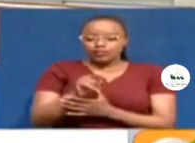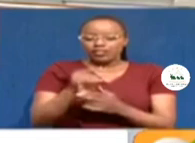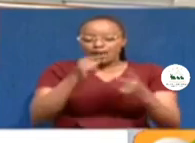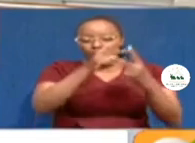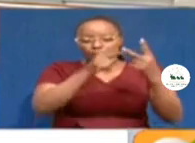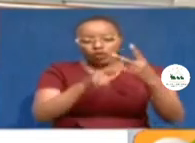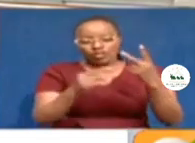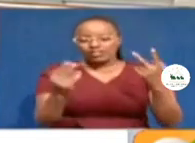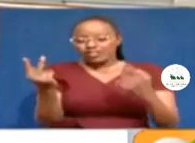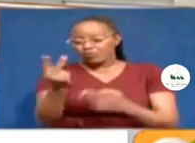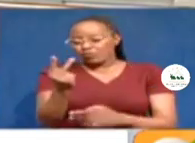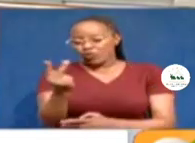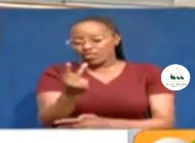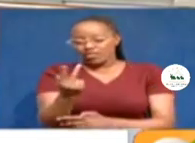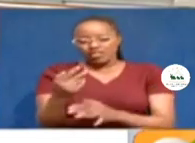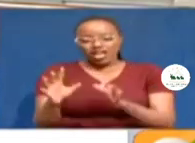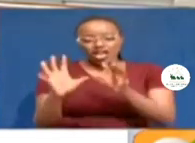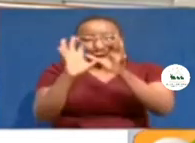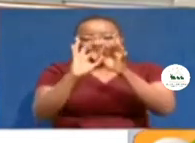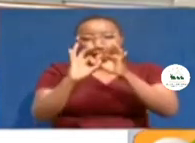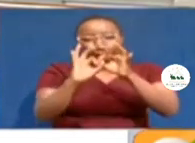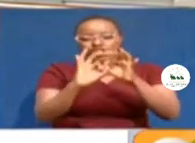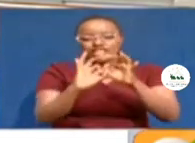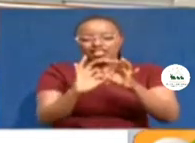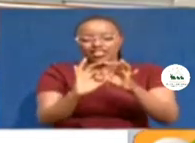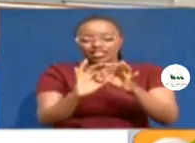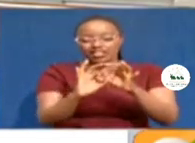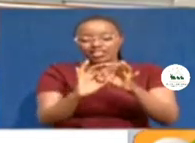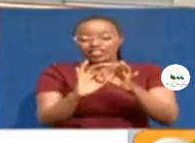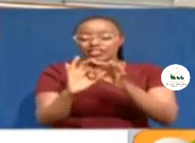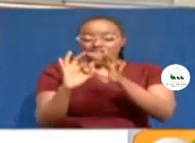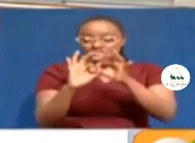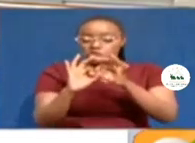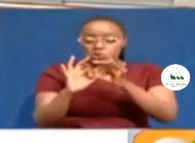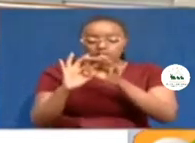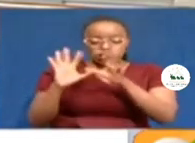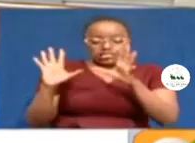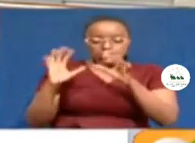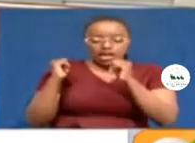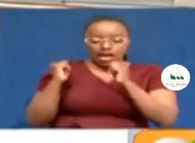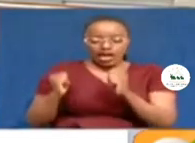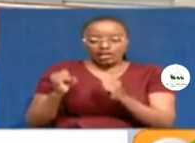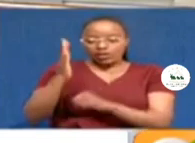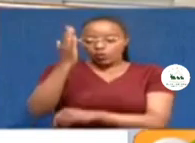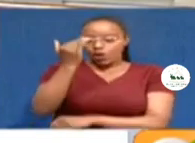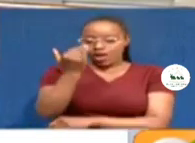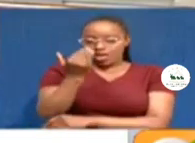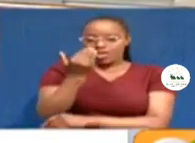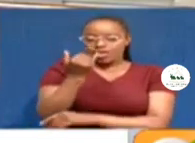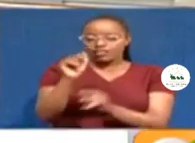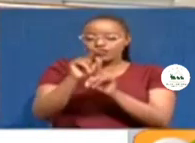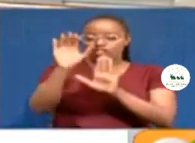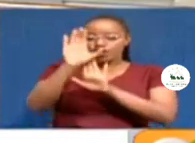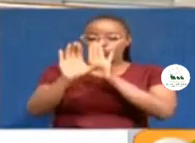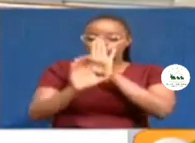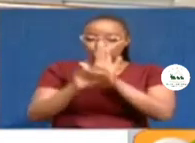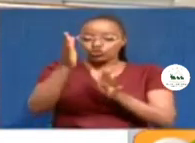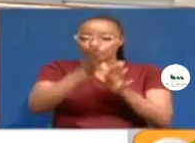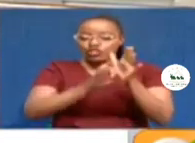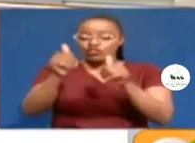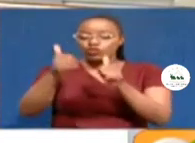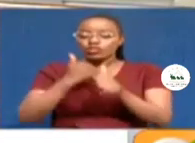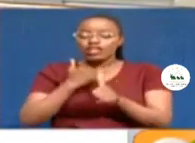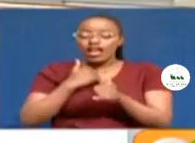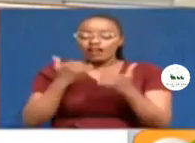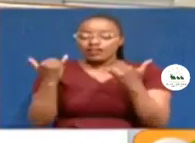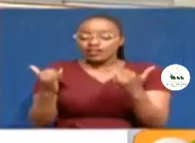two, however, joined at the hip by virtue of the constitutional arrangement that